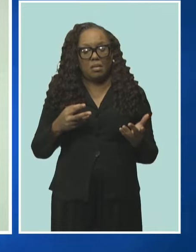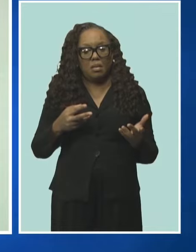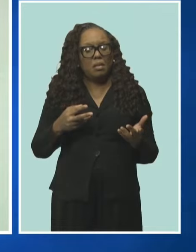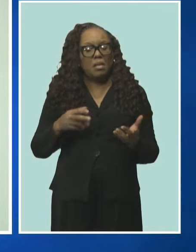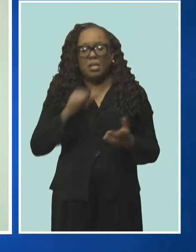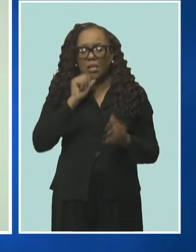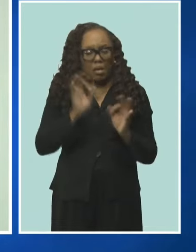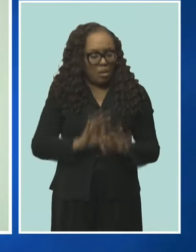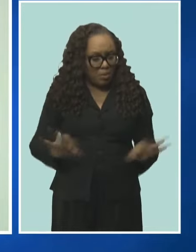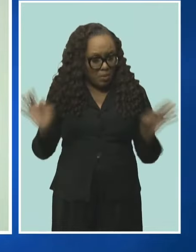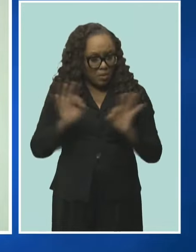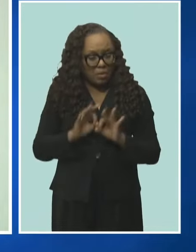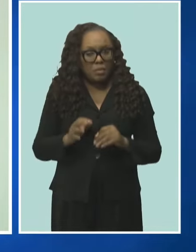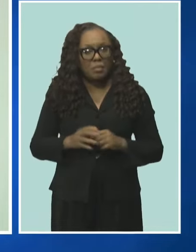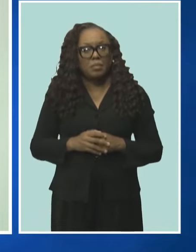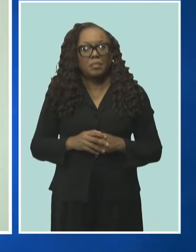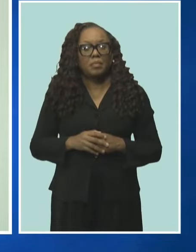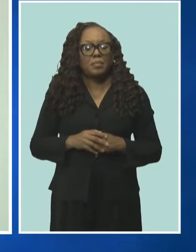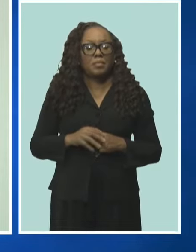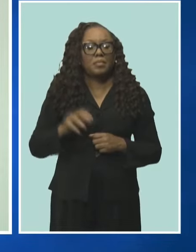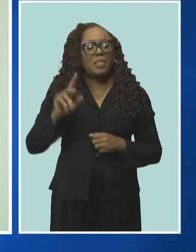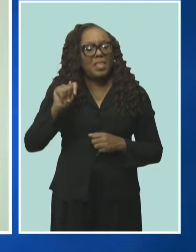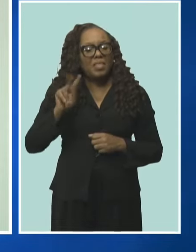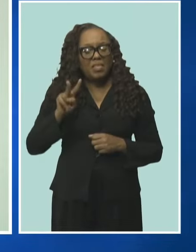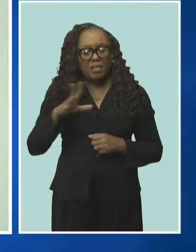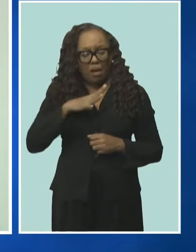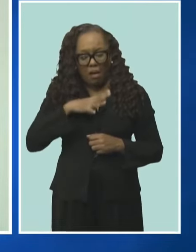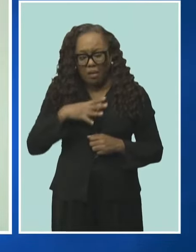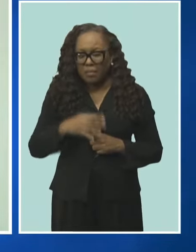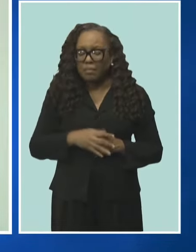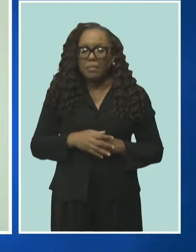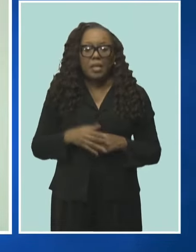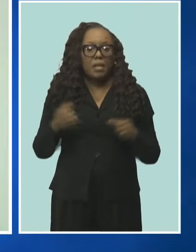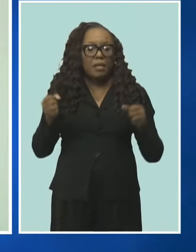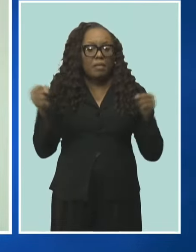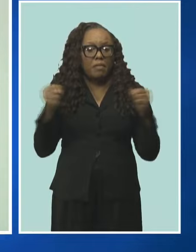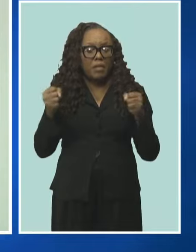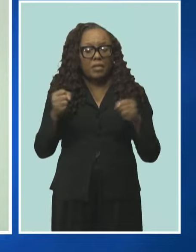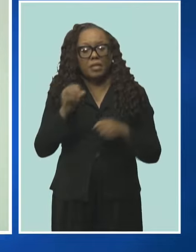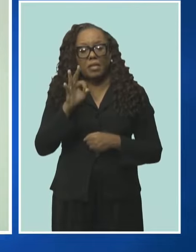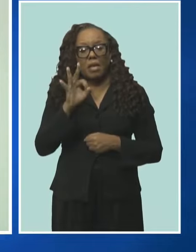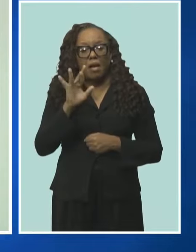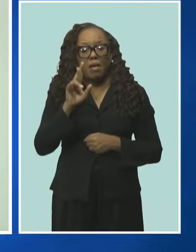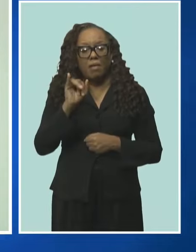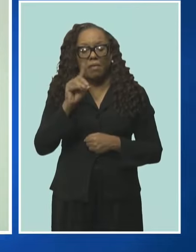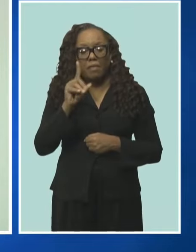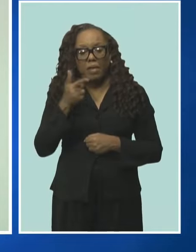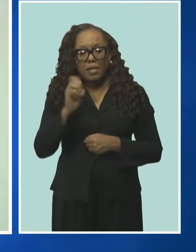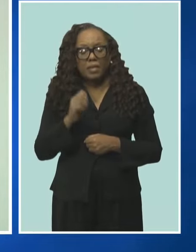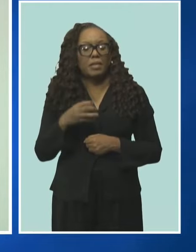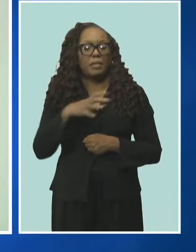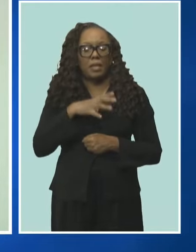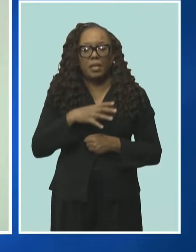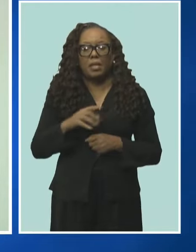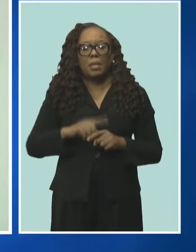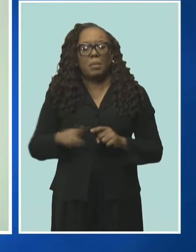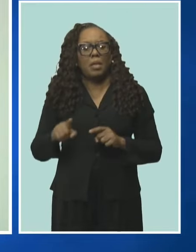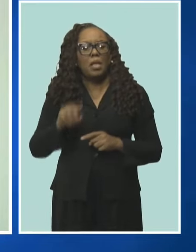there. The television, in most cases, you can leave. The refrigerator, but those things like toaster ovens and